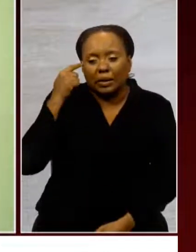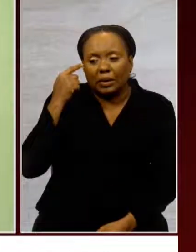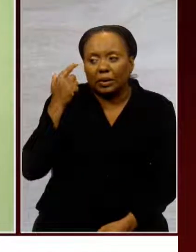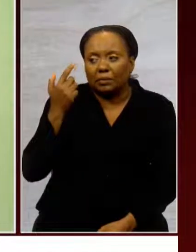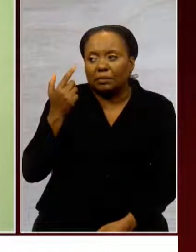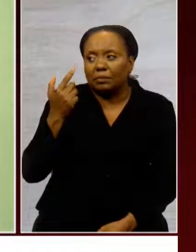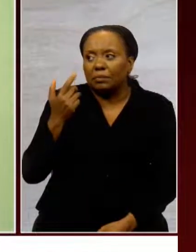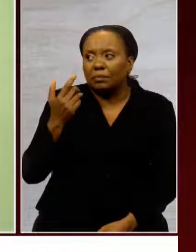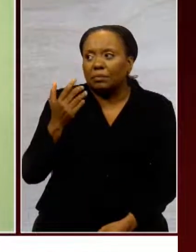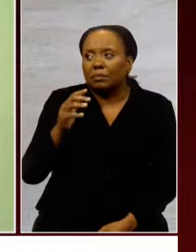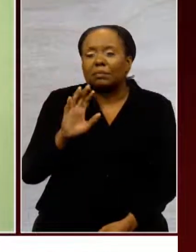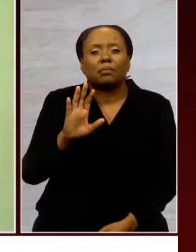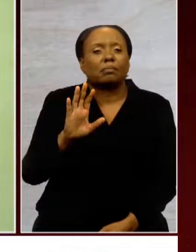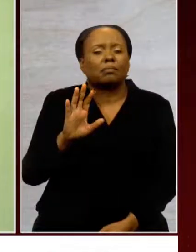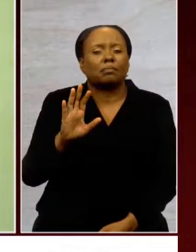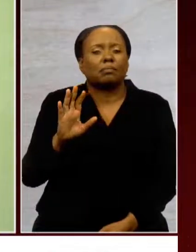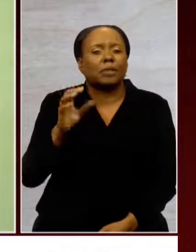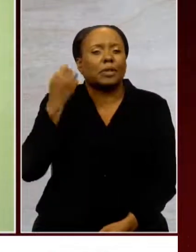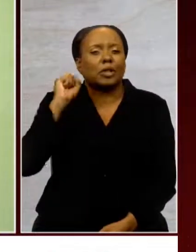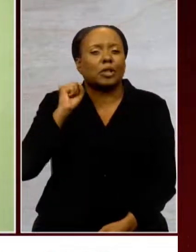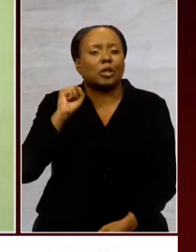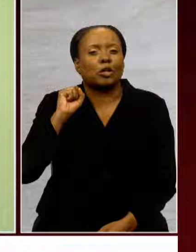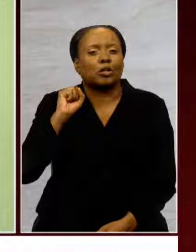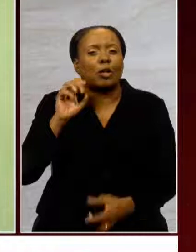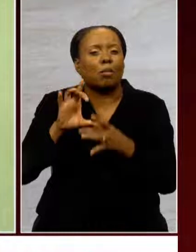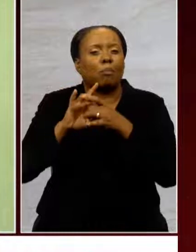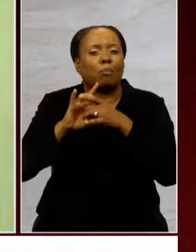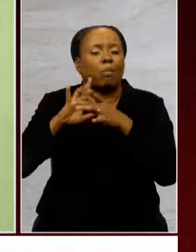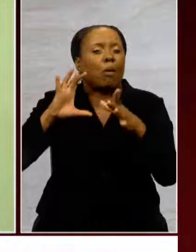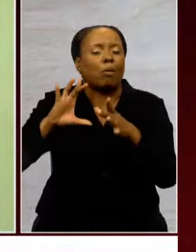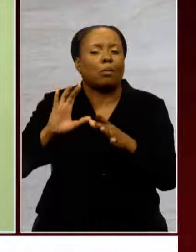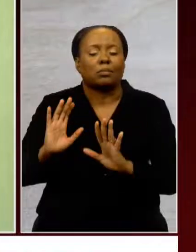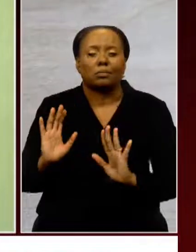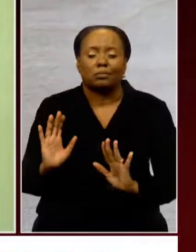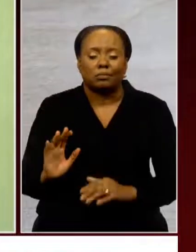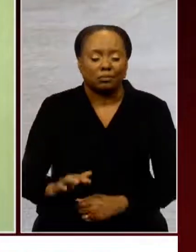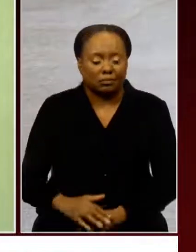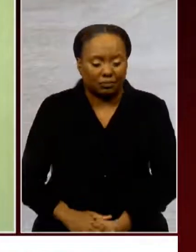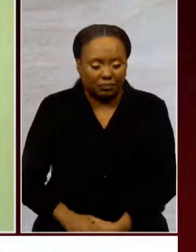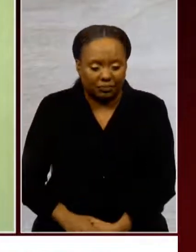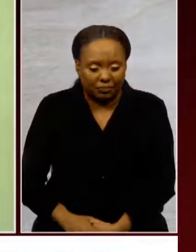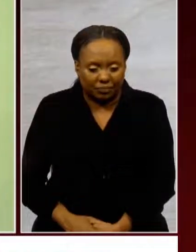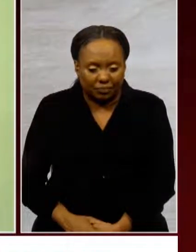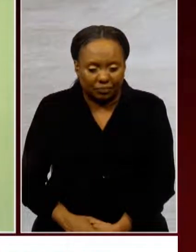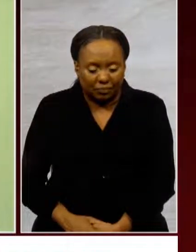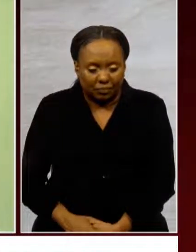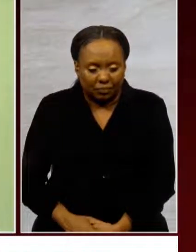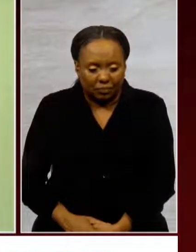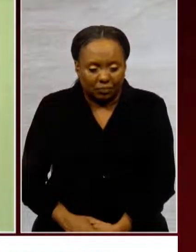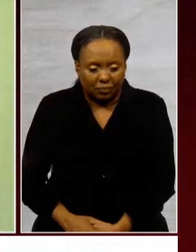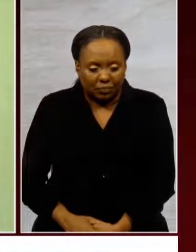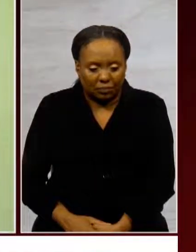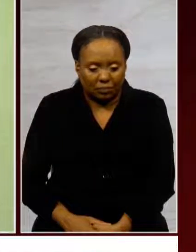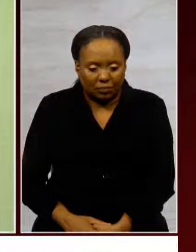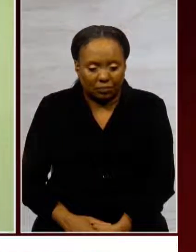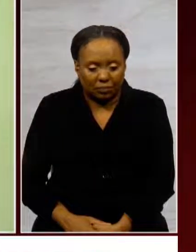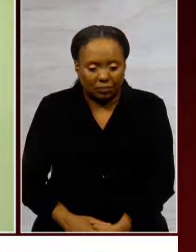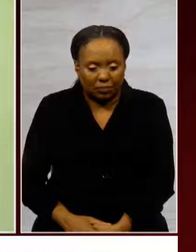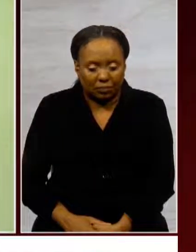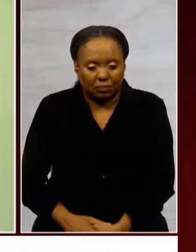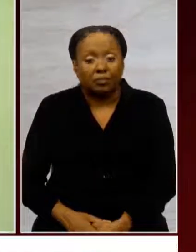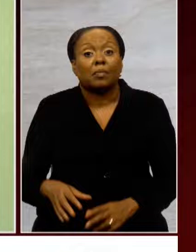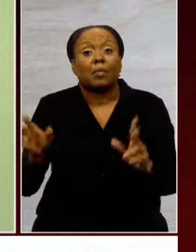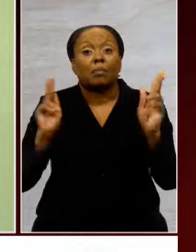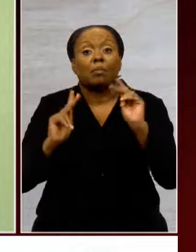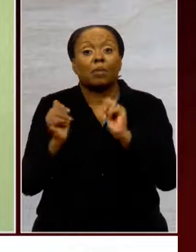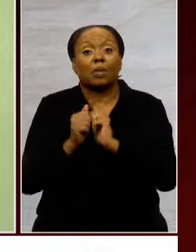sense. But it's something that they need to do. They have their right, they need to have the independence. He's a young man